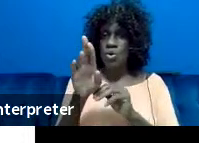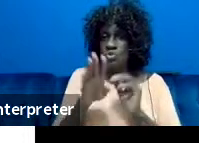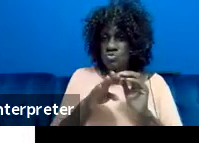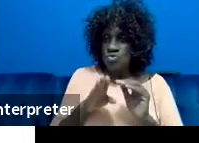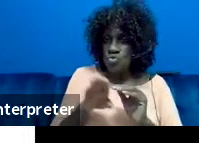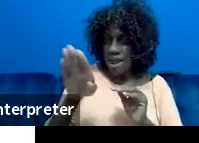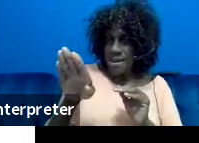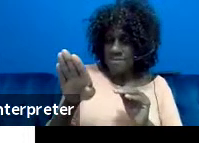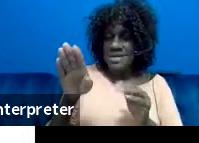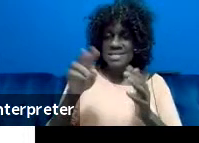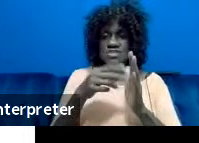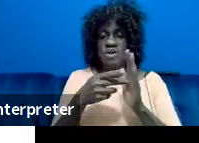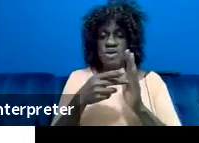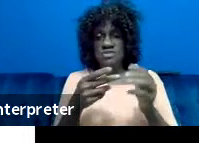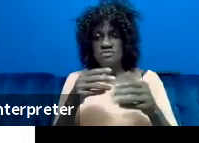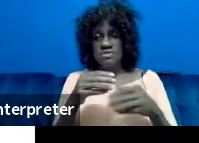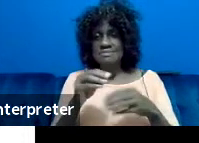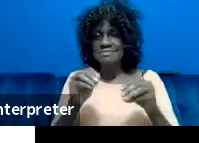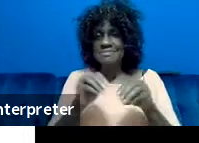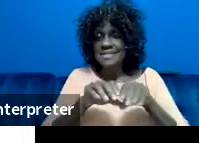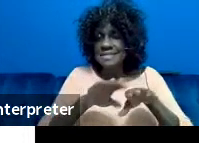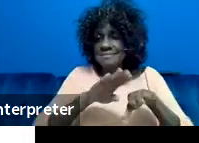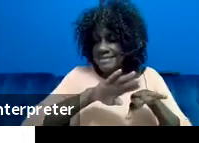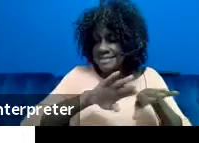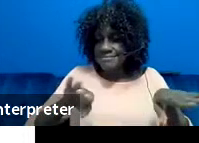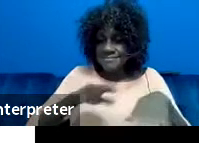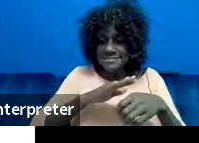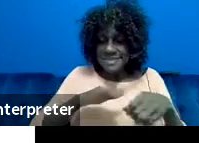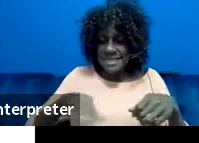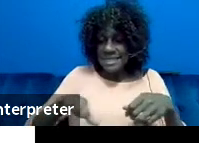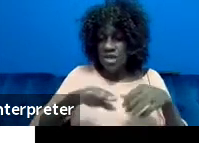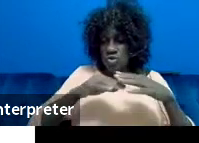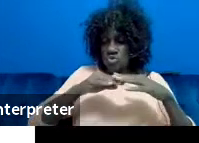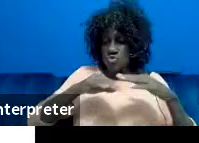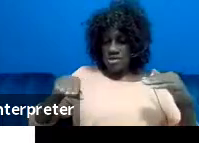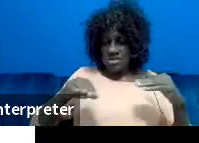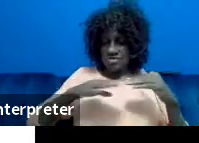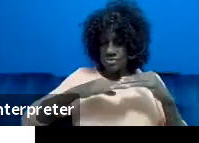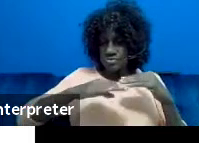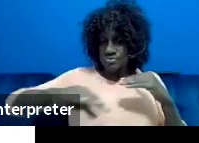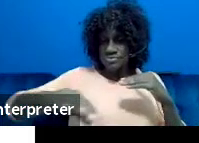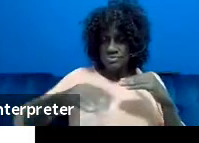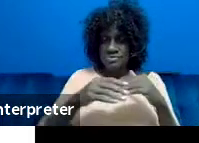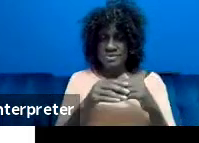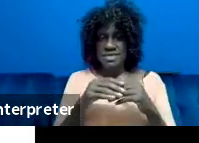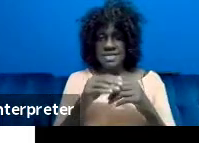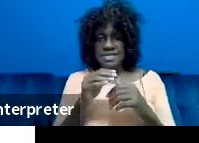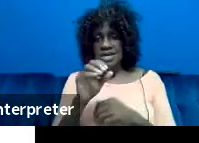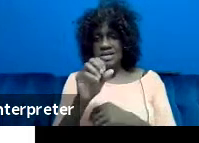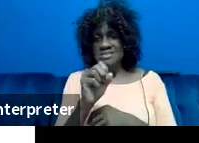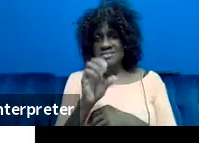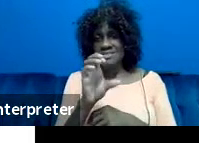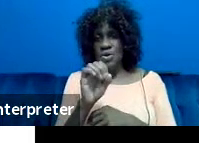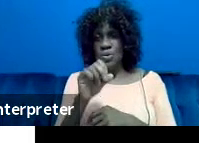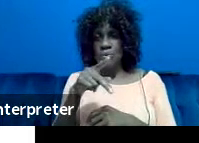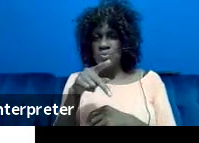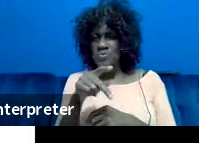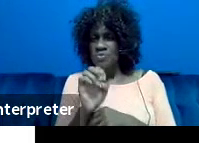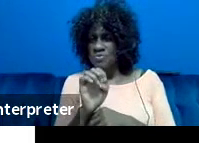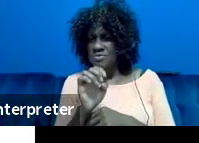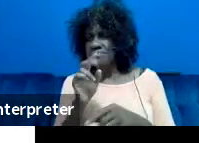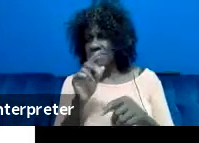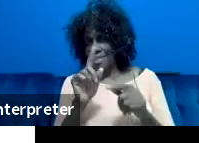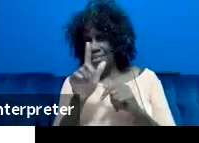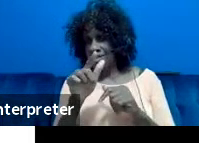have to have an accessible route to clear floor space at my ground level play components. I'll get into the scoping requirements here coming up, but I need to